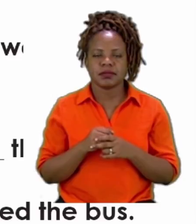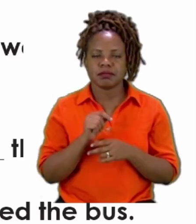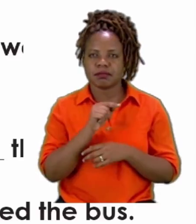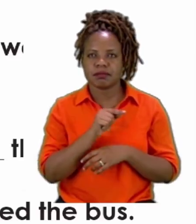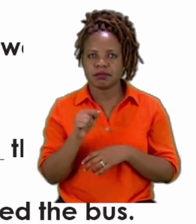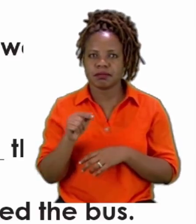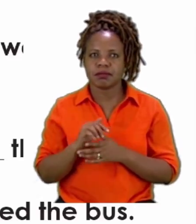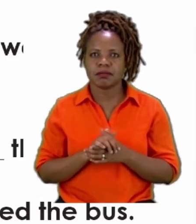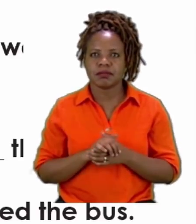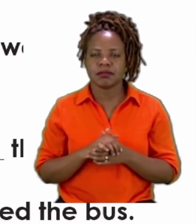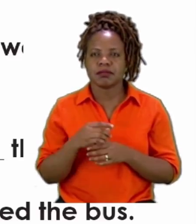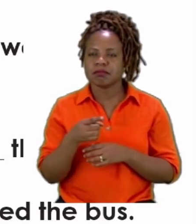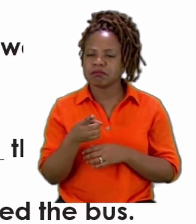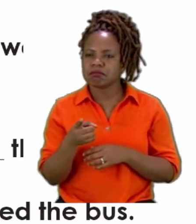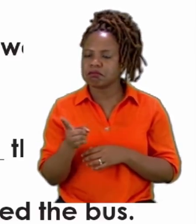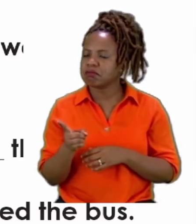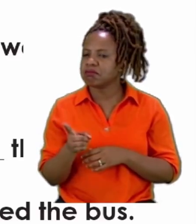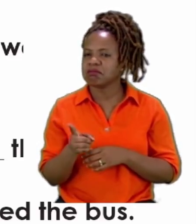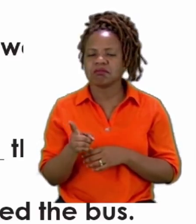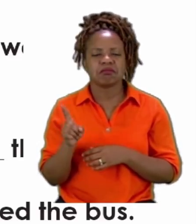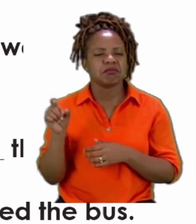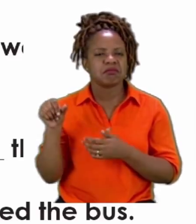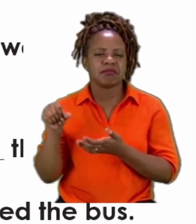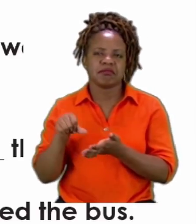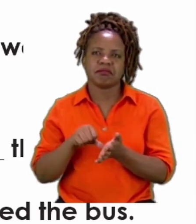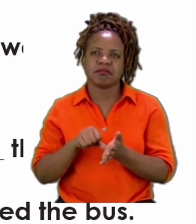Dash, they are dirty.